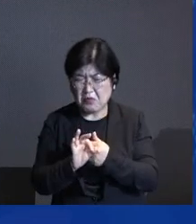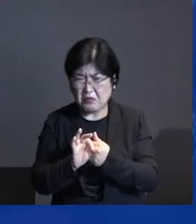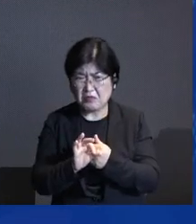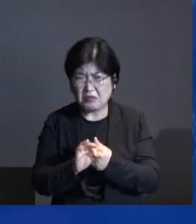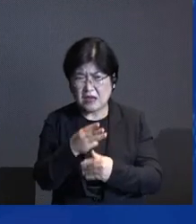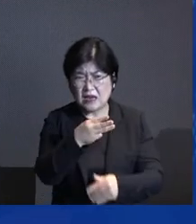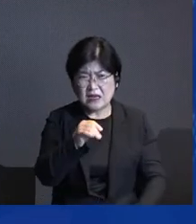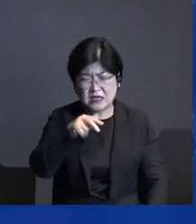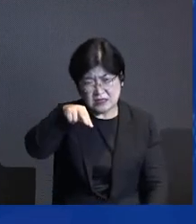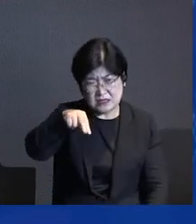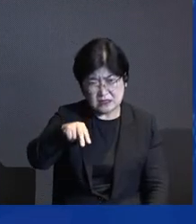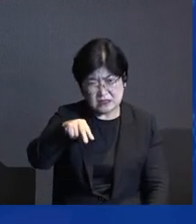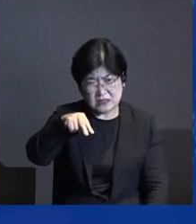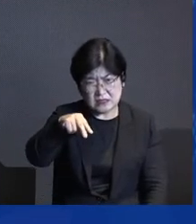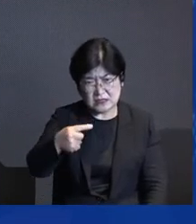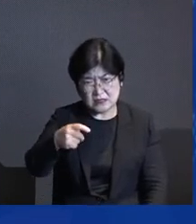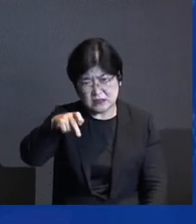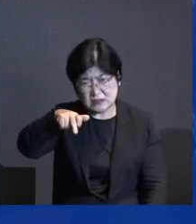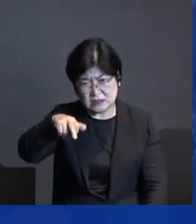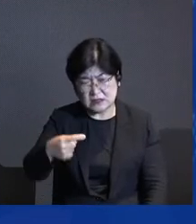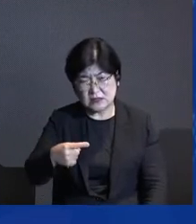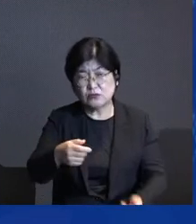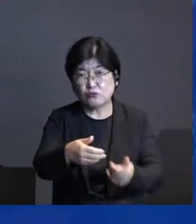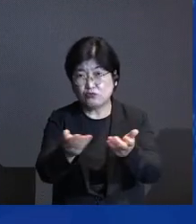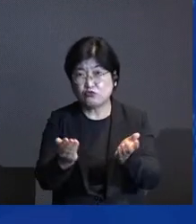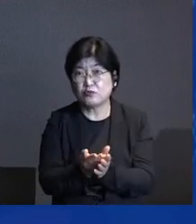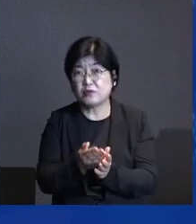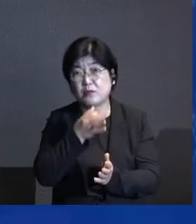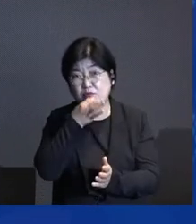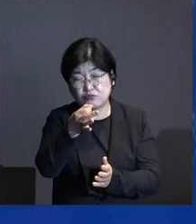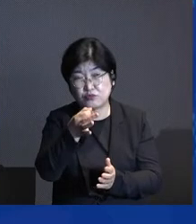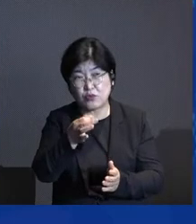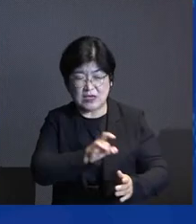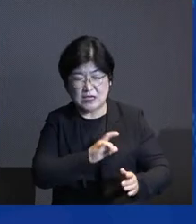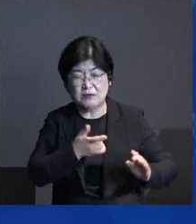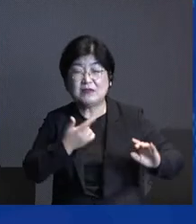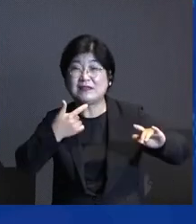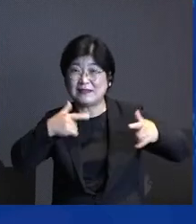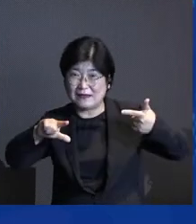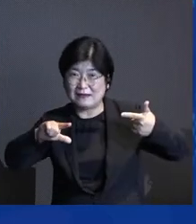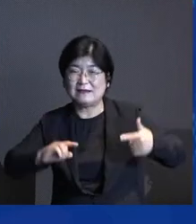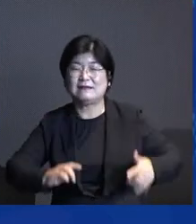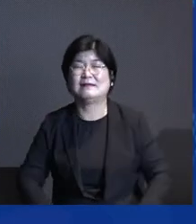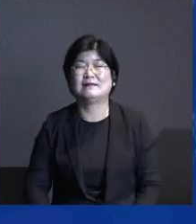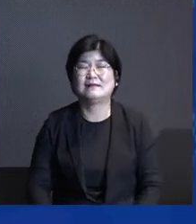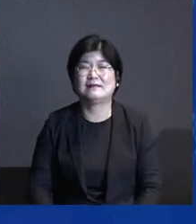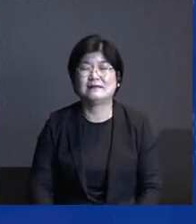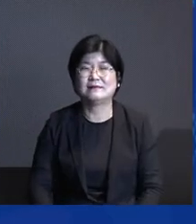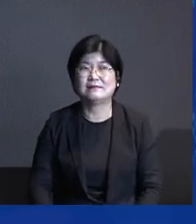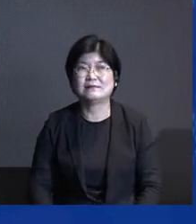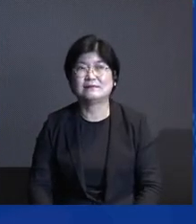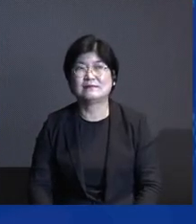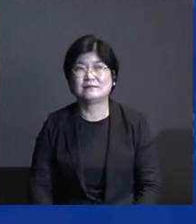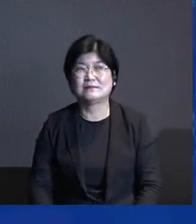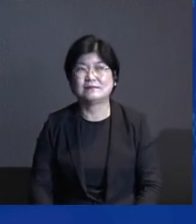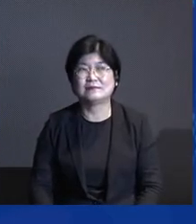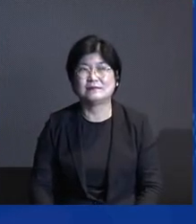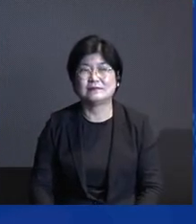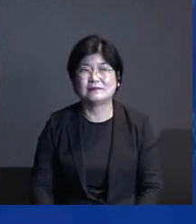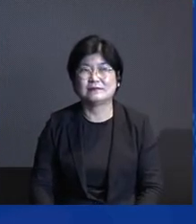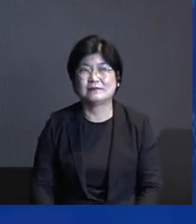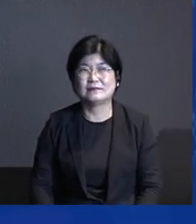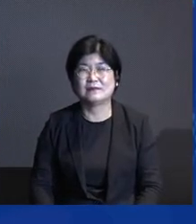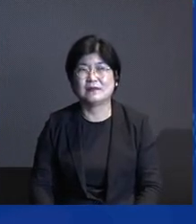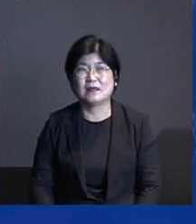group is the group between ordinary group and special group who need the intermediate care or rehabilitation